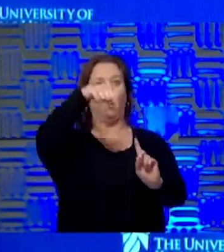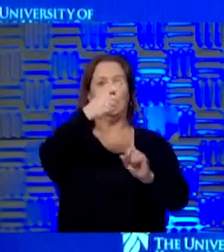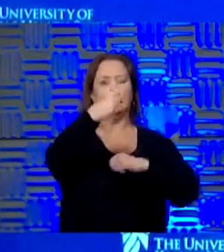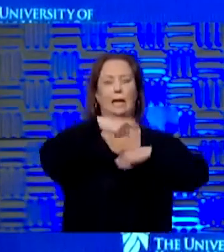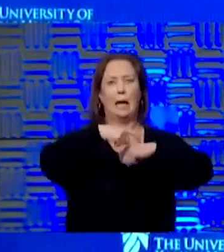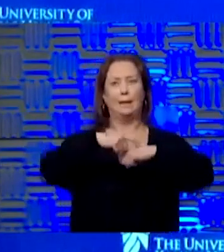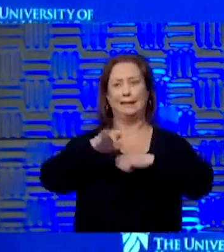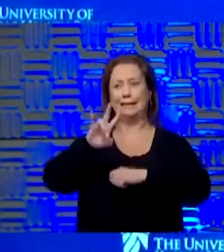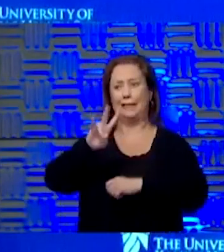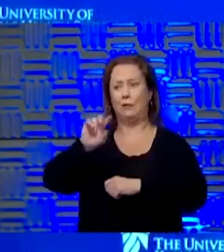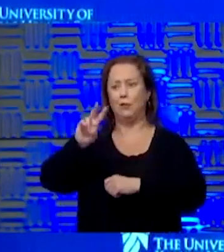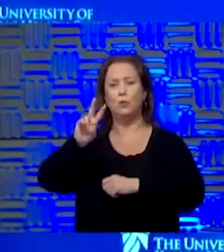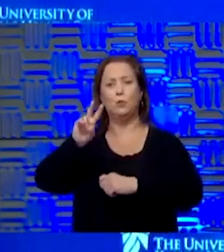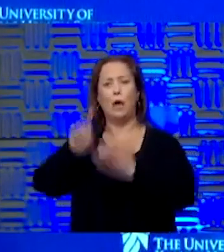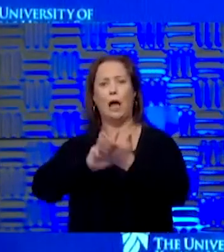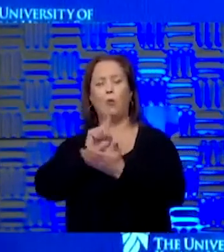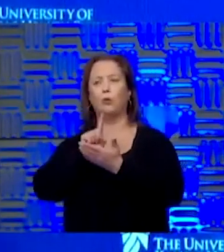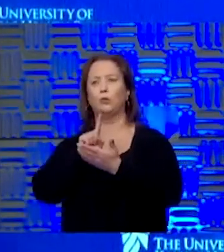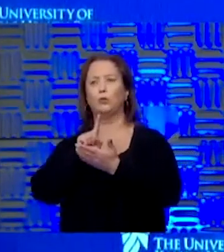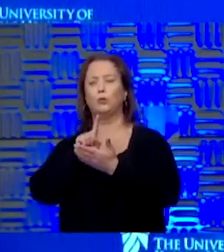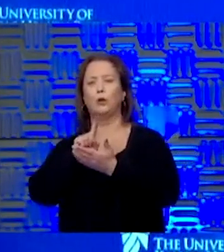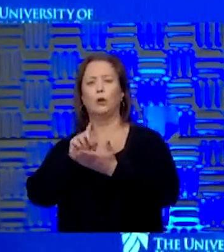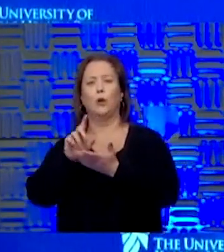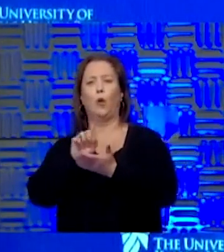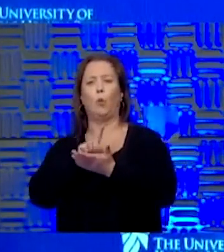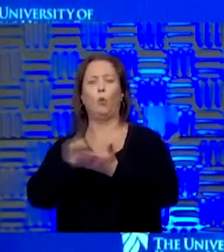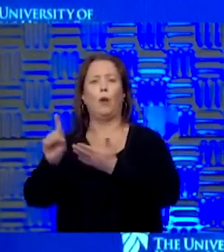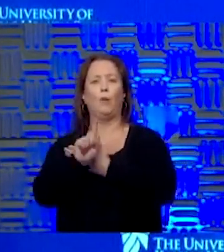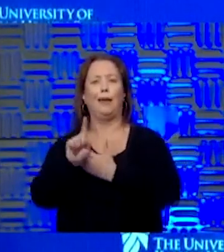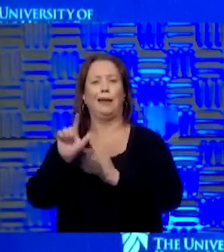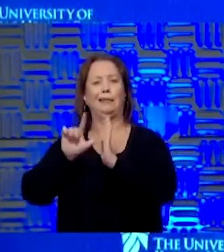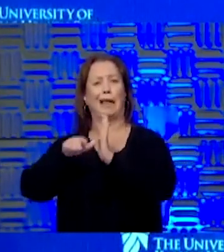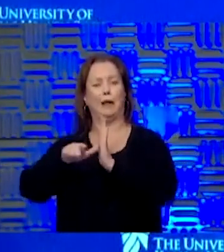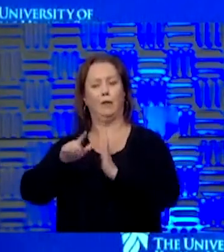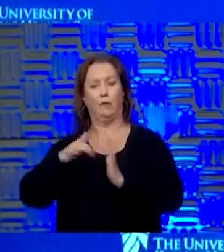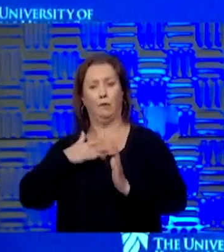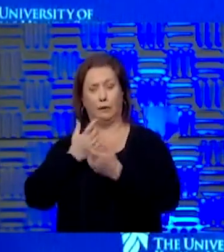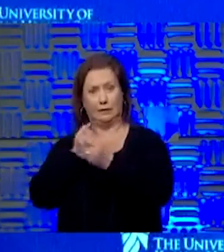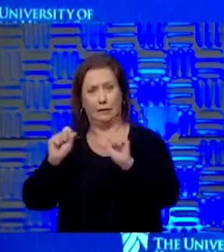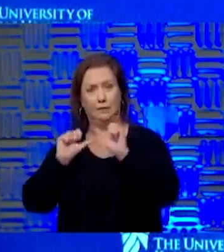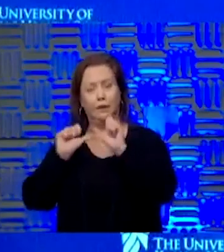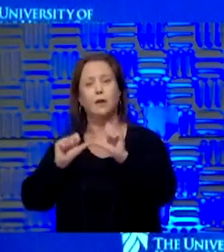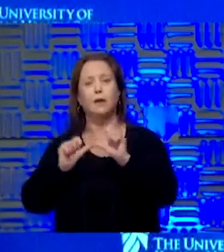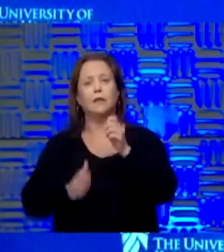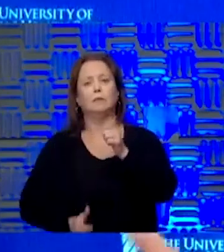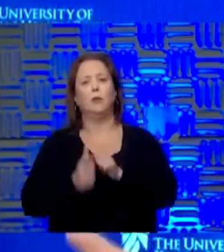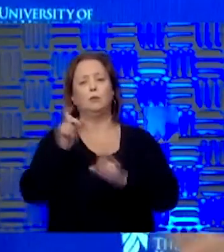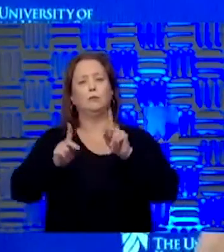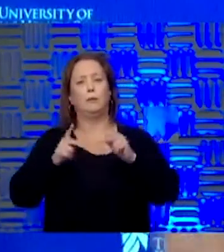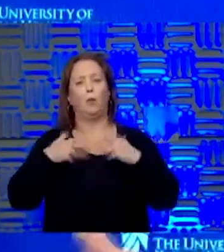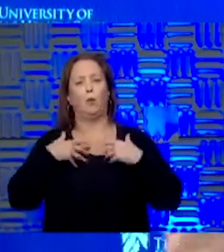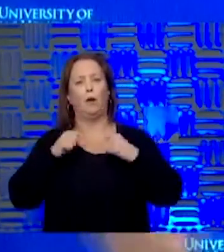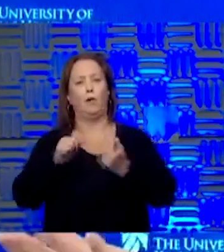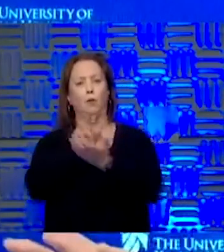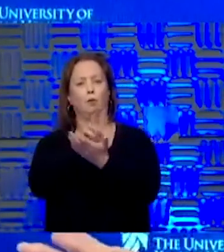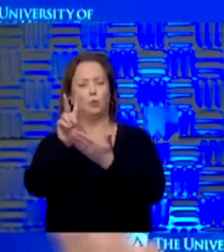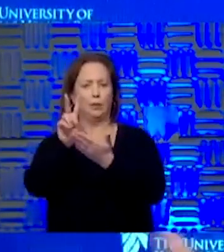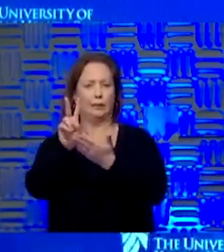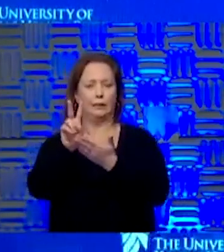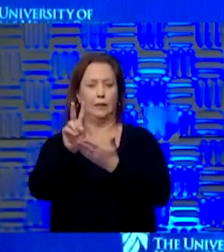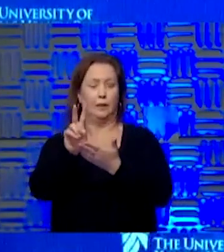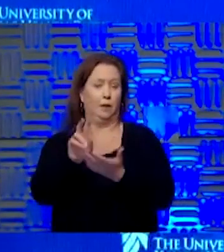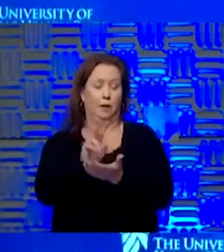safe 72 or a week later is unclear. And since most people recover over a 2-week period, by 2 weeks, I don't